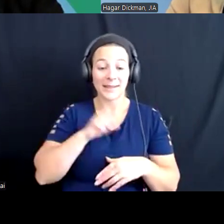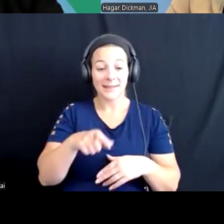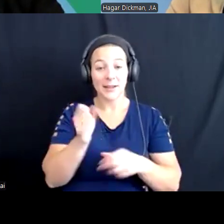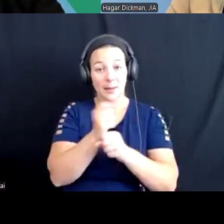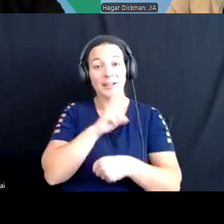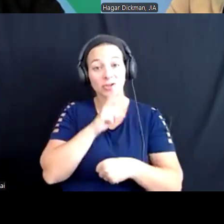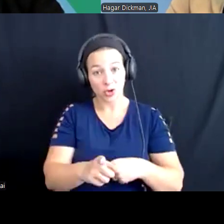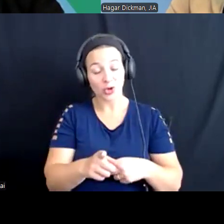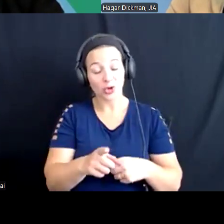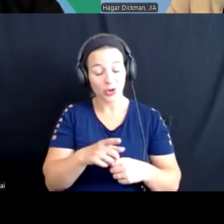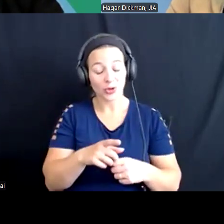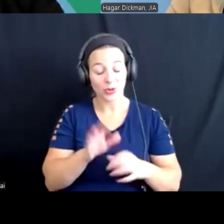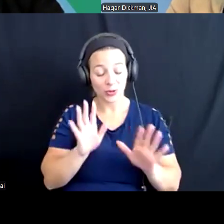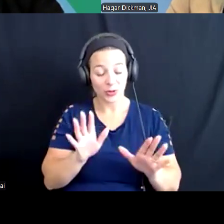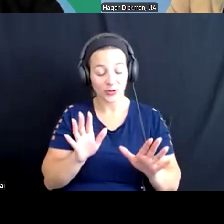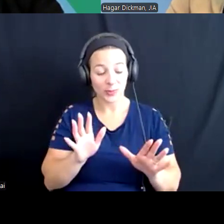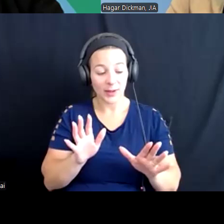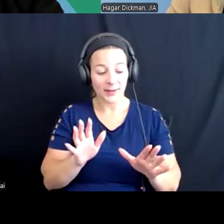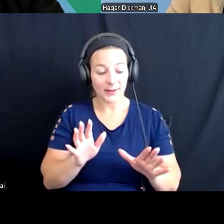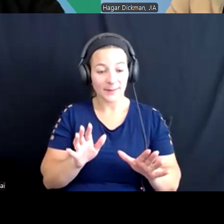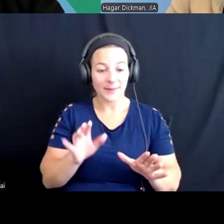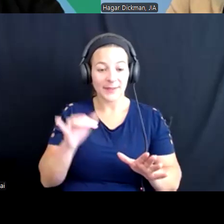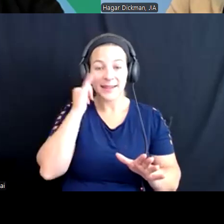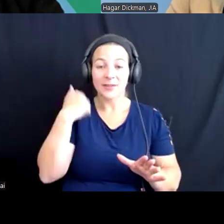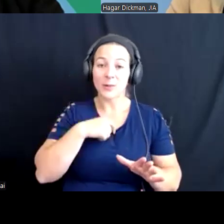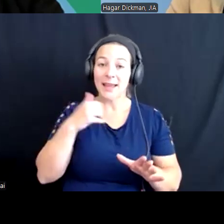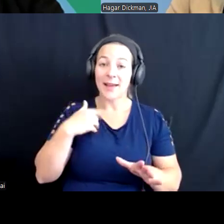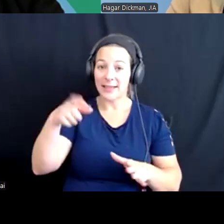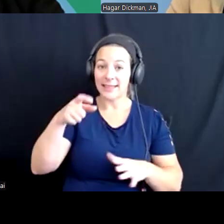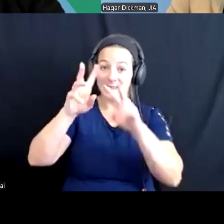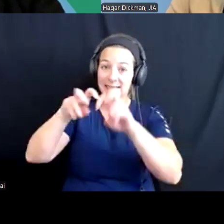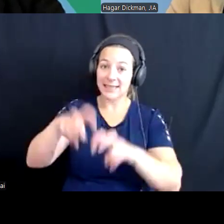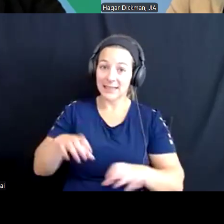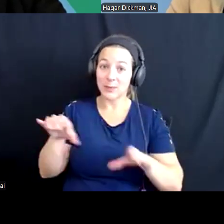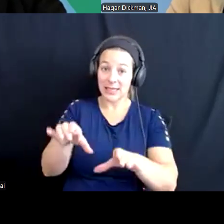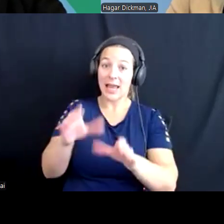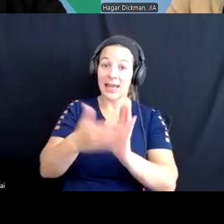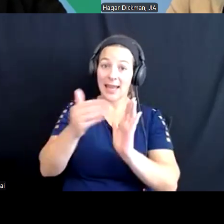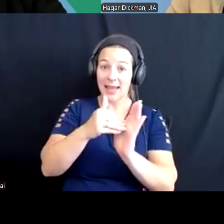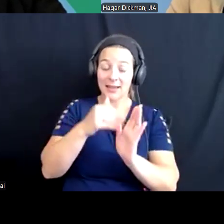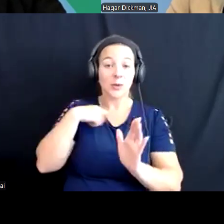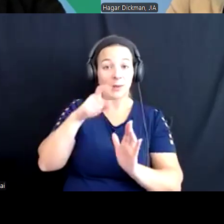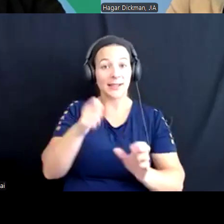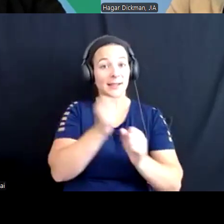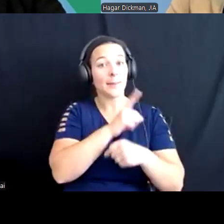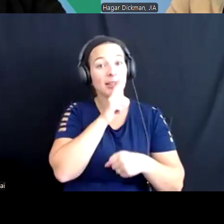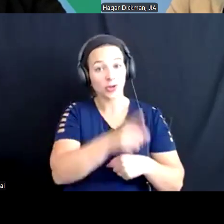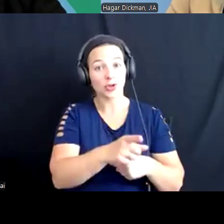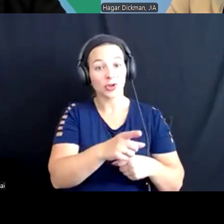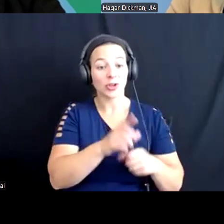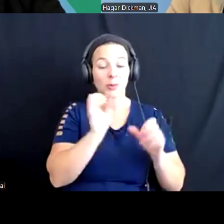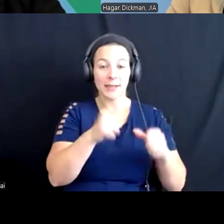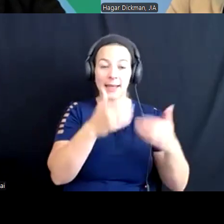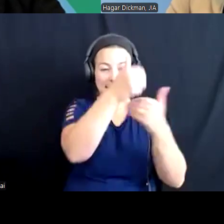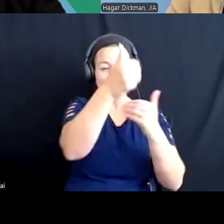if we have a needs assessment done again, that if we can push it to each county so